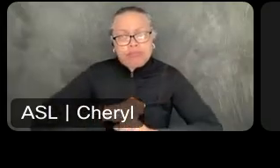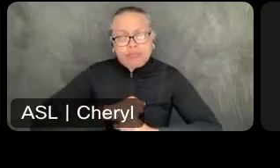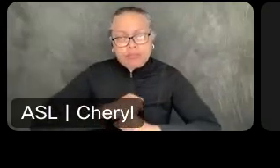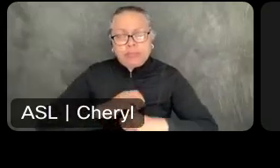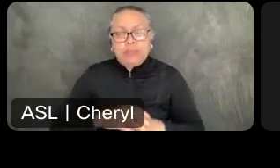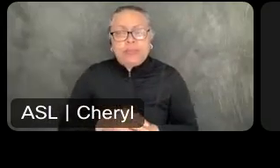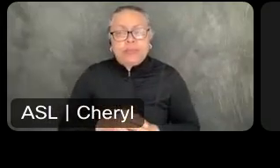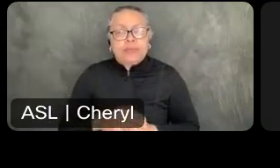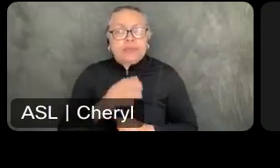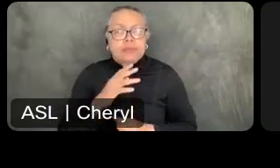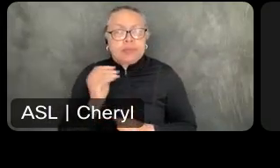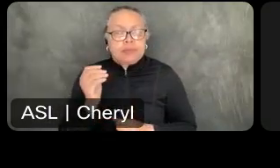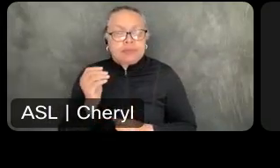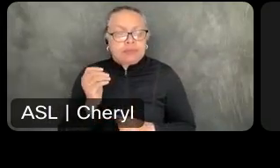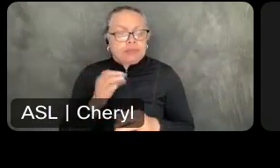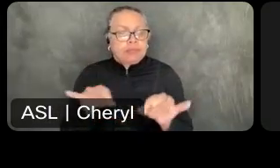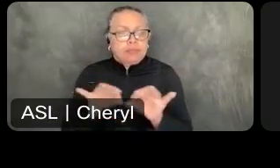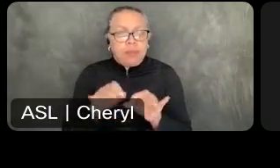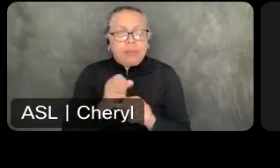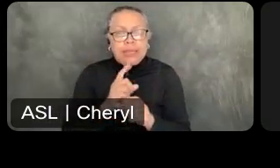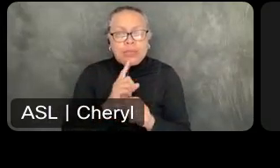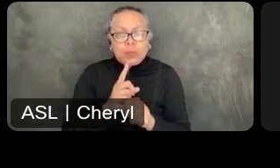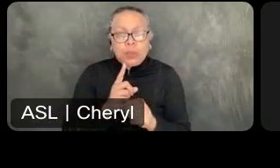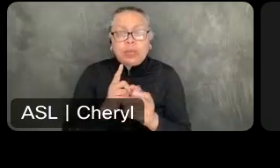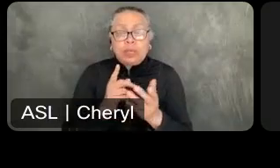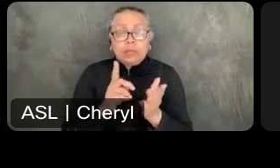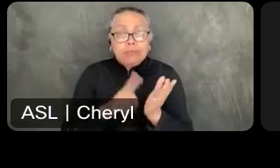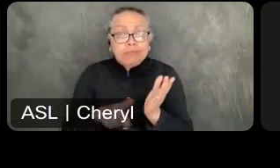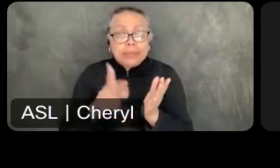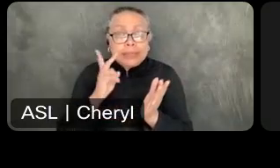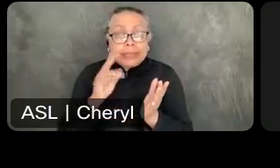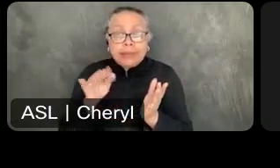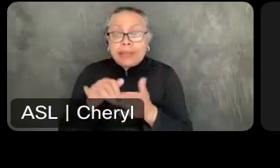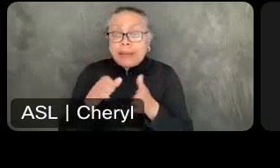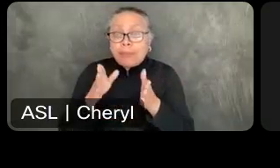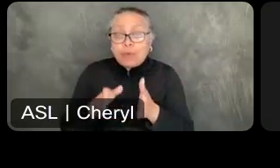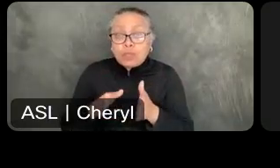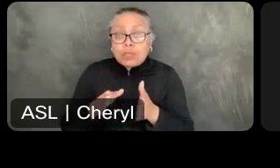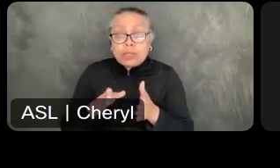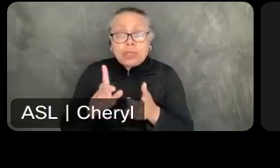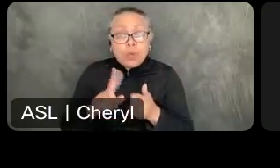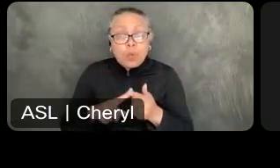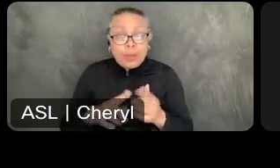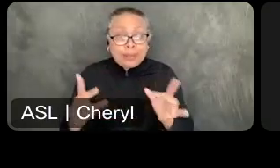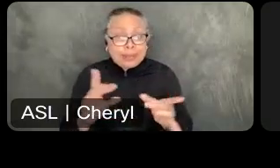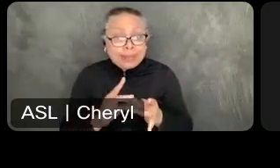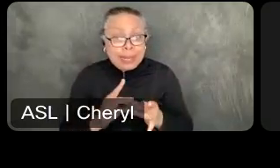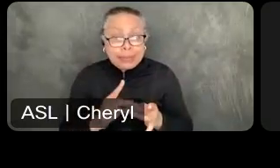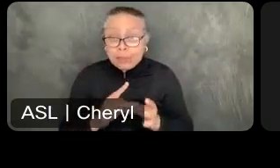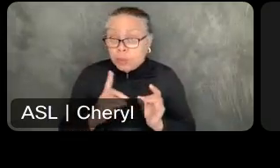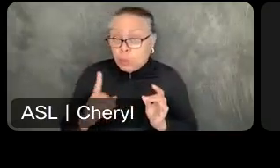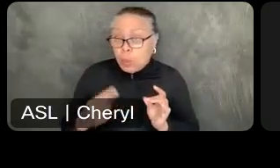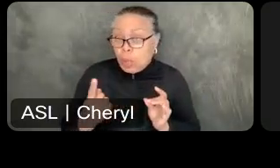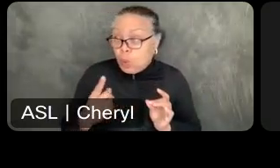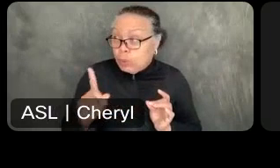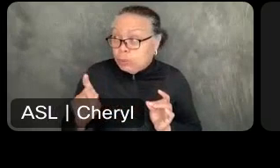that we're establishing whether the person is alone towards the beginning of the time that we're meeting.